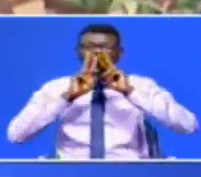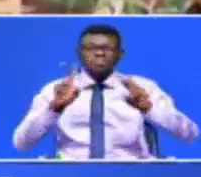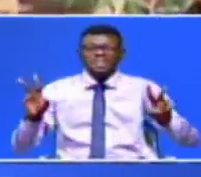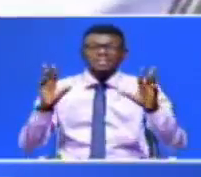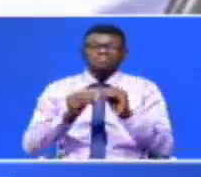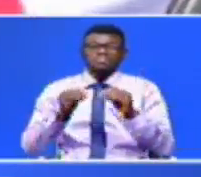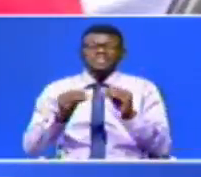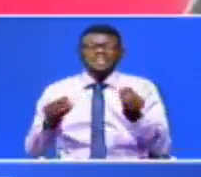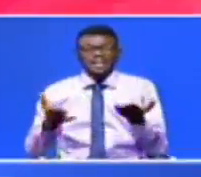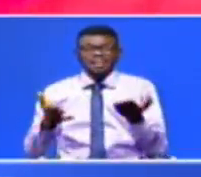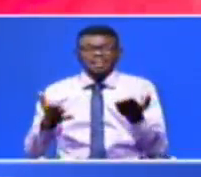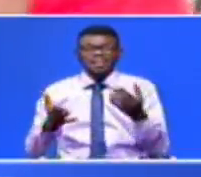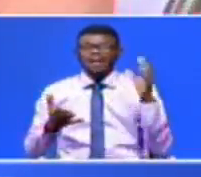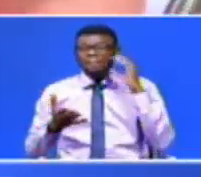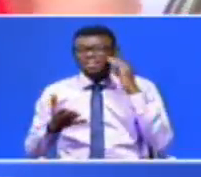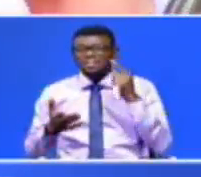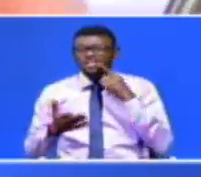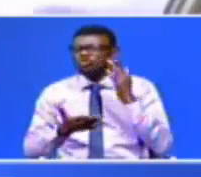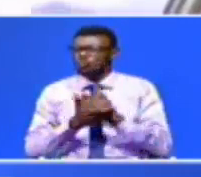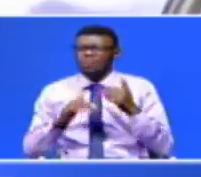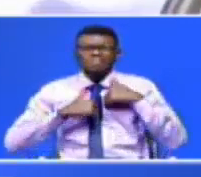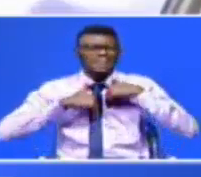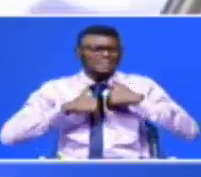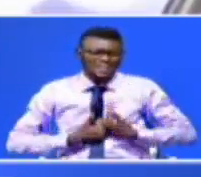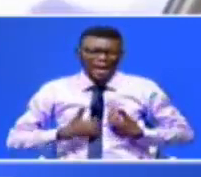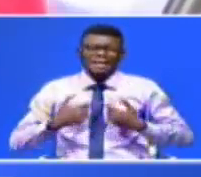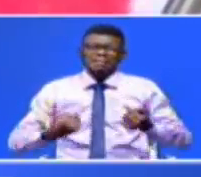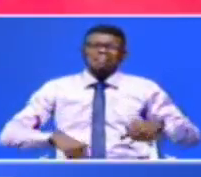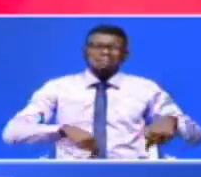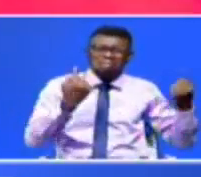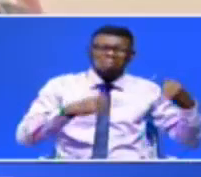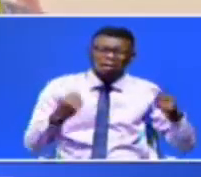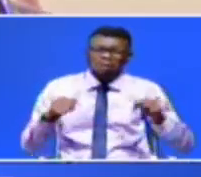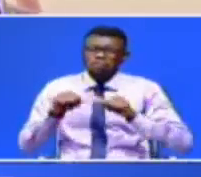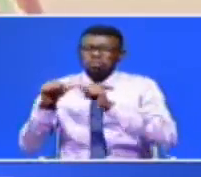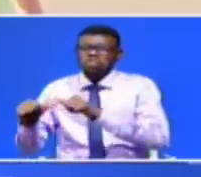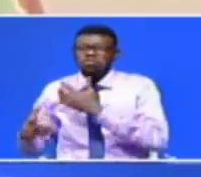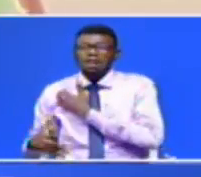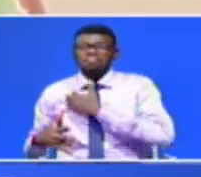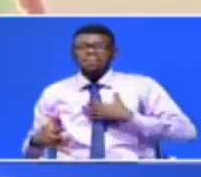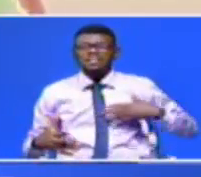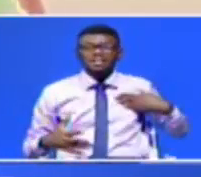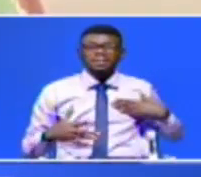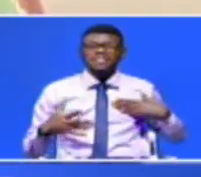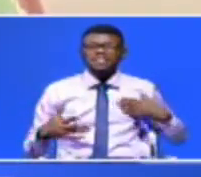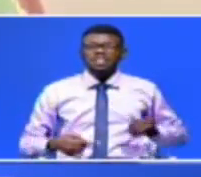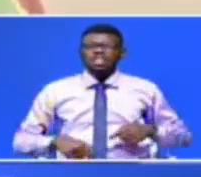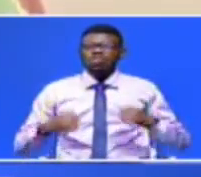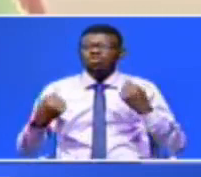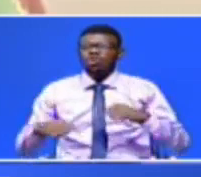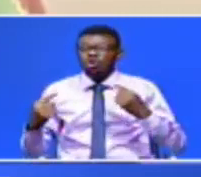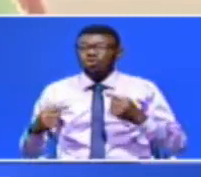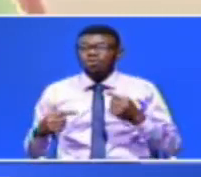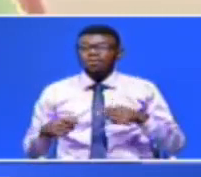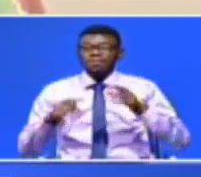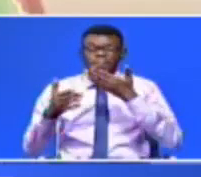and Matiangi says he has had enough of the perennial clashes in Marsabit County. We are now increasingly convinced that we need to